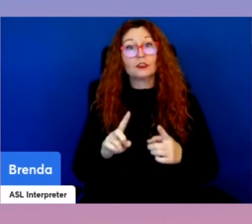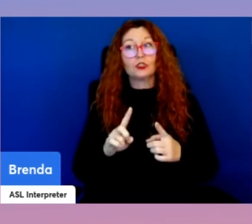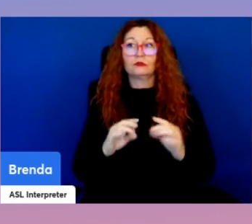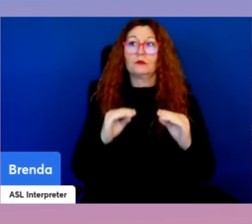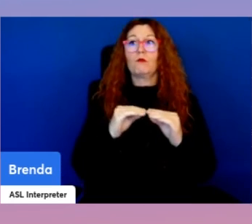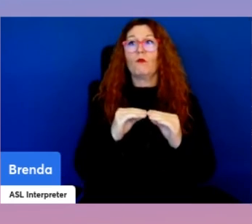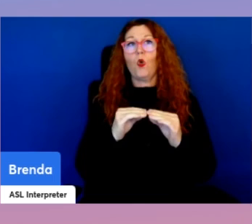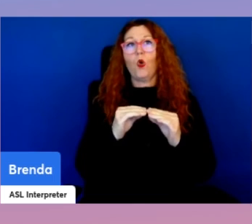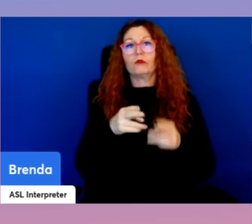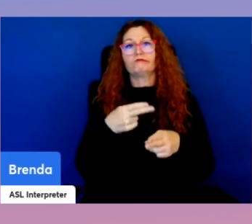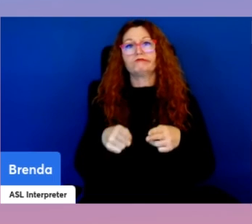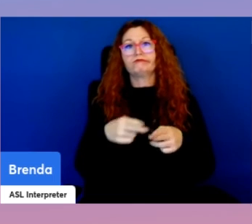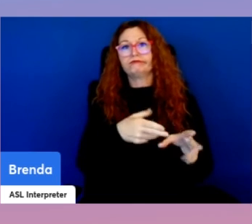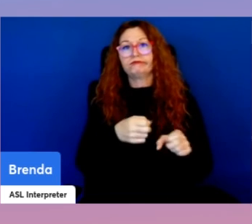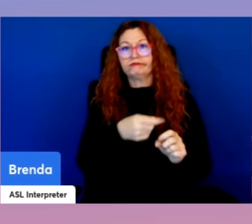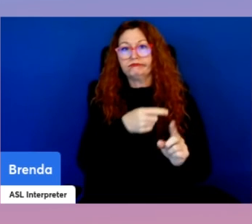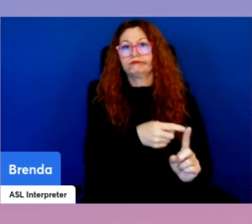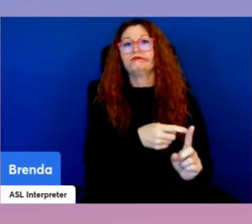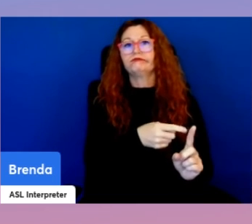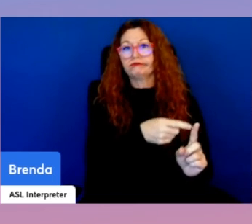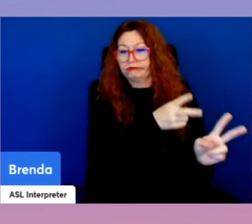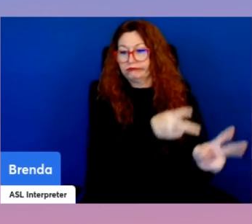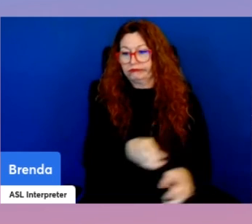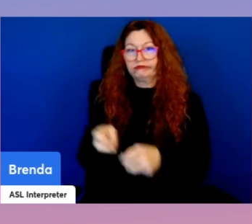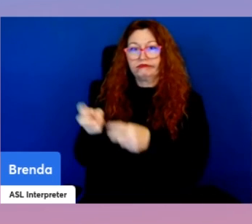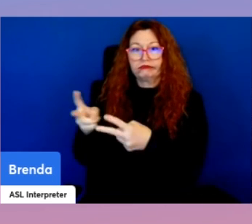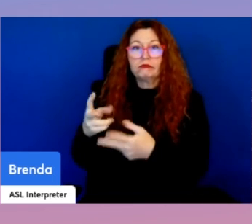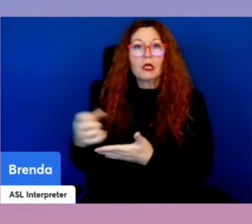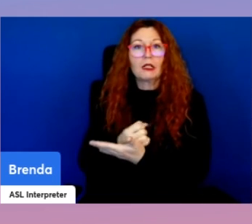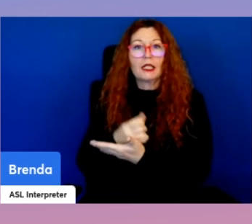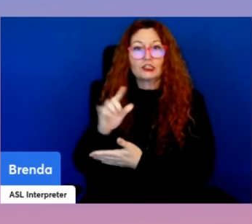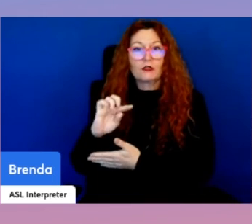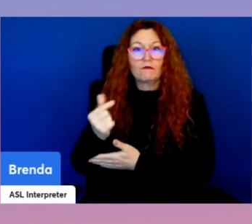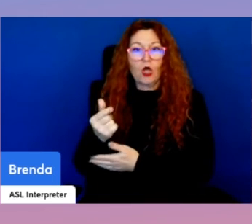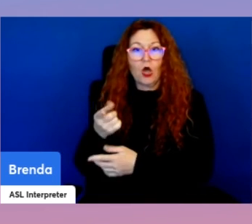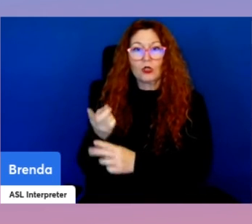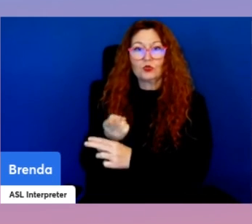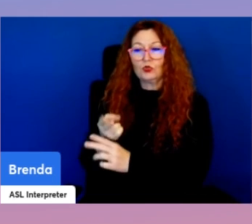concise fashion, pass in a collection of logs that you want to apply to this